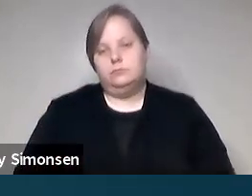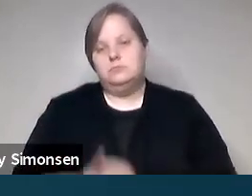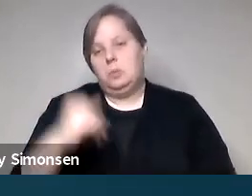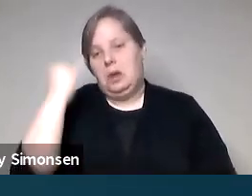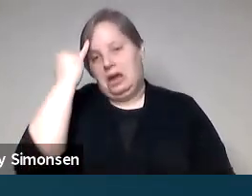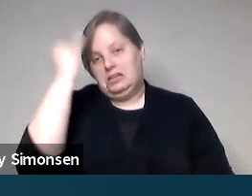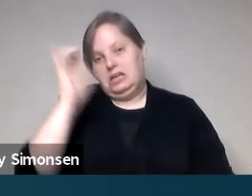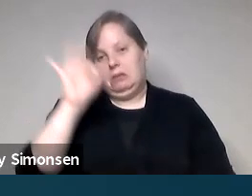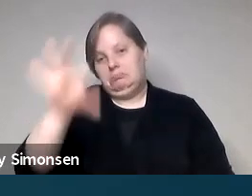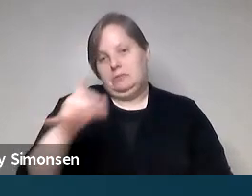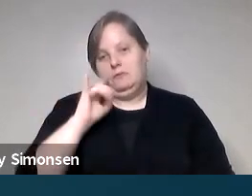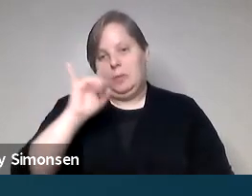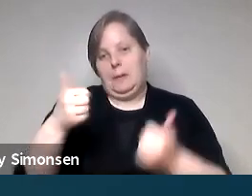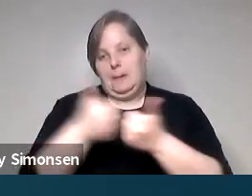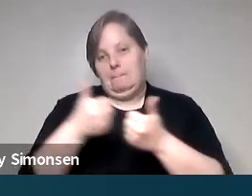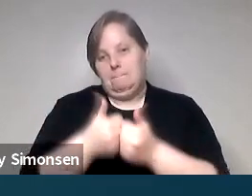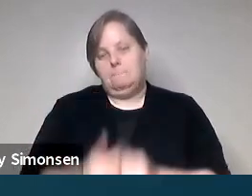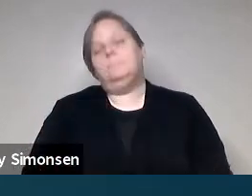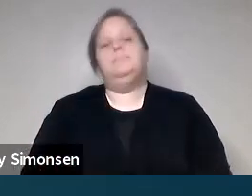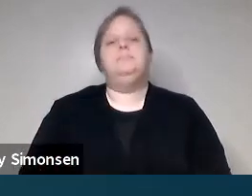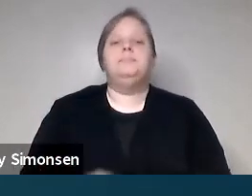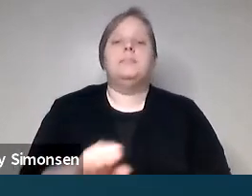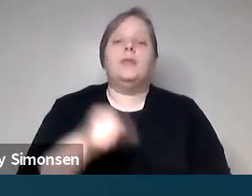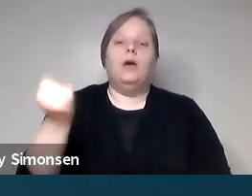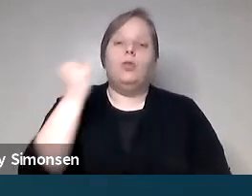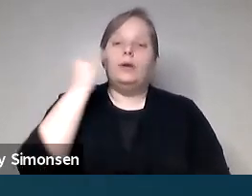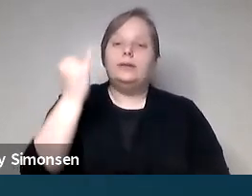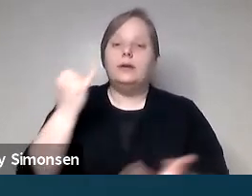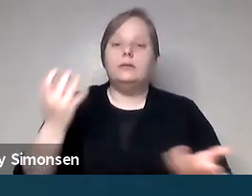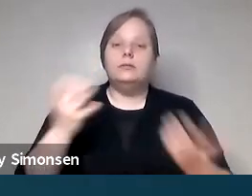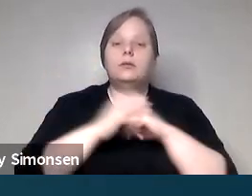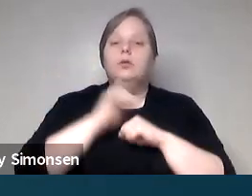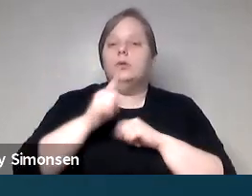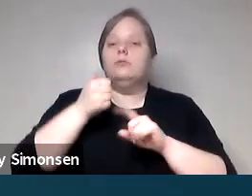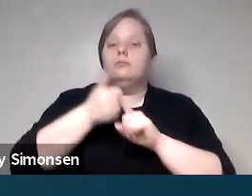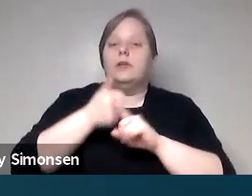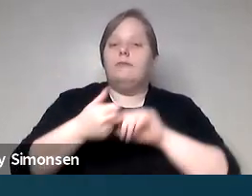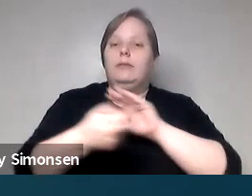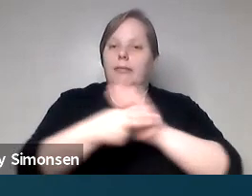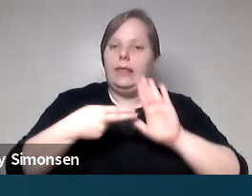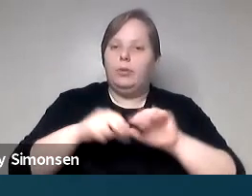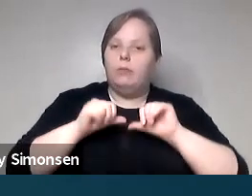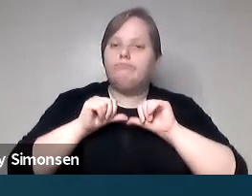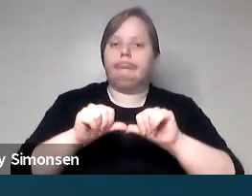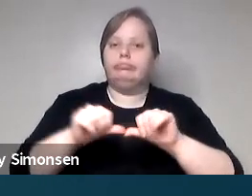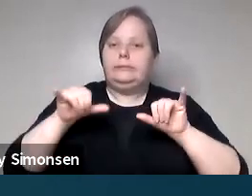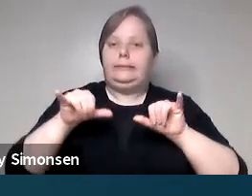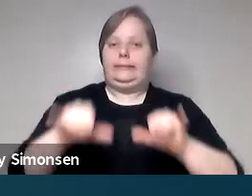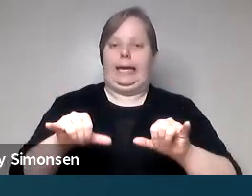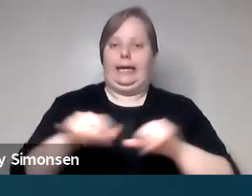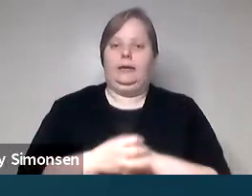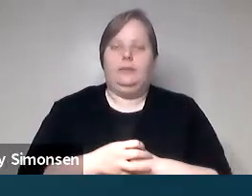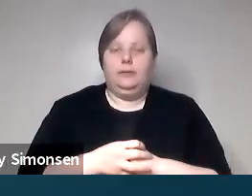for those. Another one is really you want your label to stay in place. Tomato